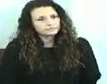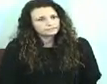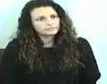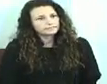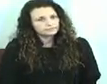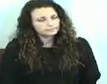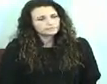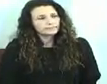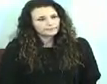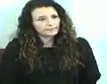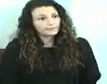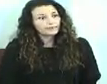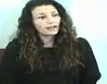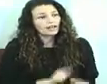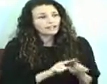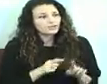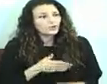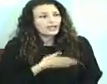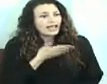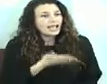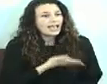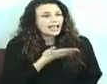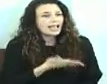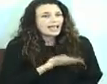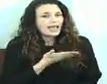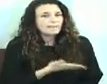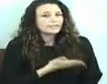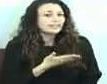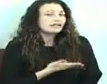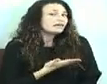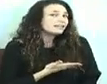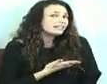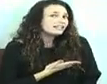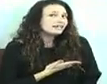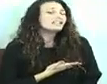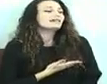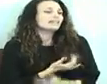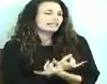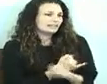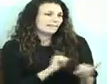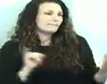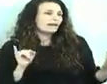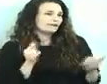happy Canadian Day and happy Independence Day.